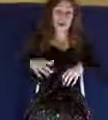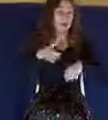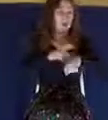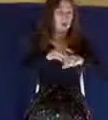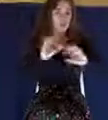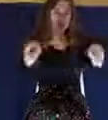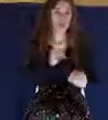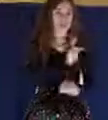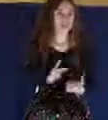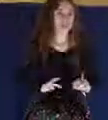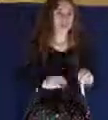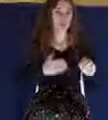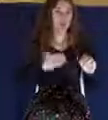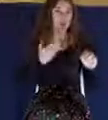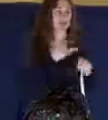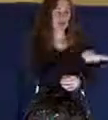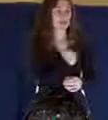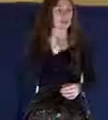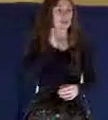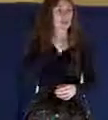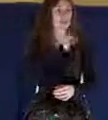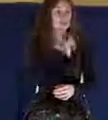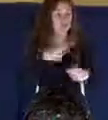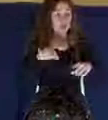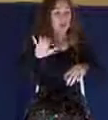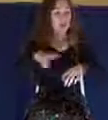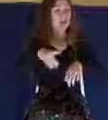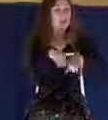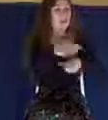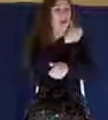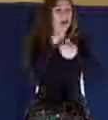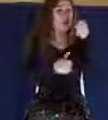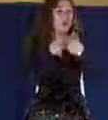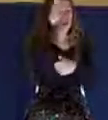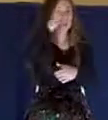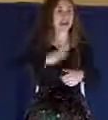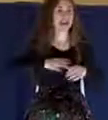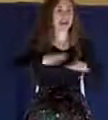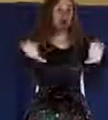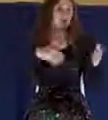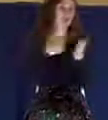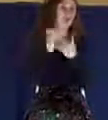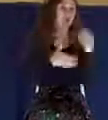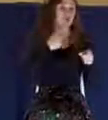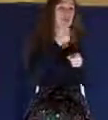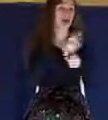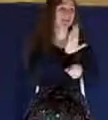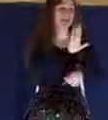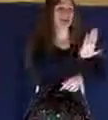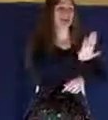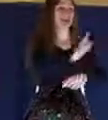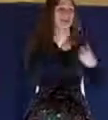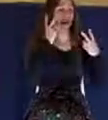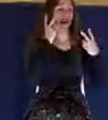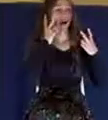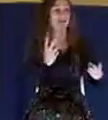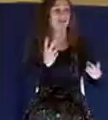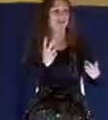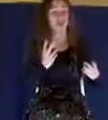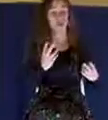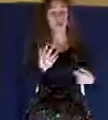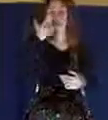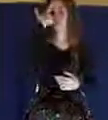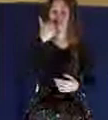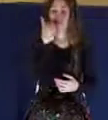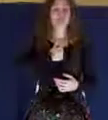which was what? Right in his own eyes. And so it was a time of moral relativism. Everybody doing what they think is right. Does that